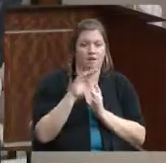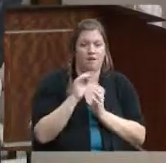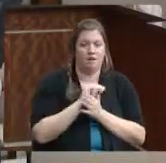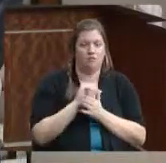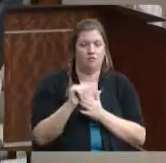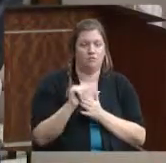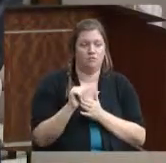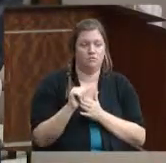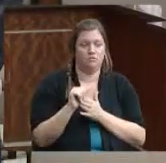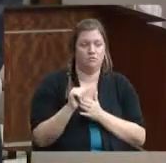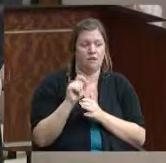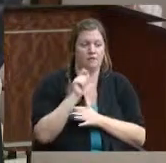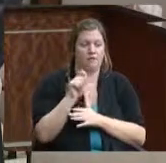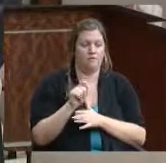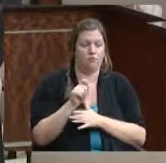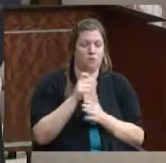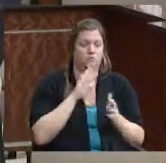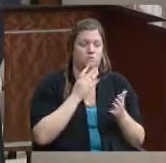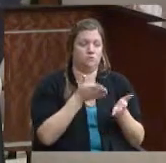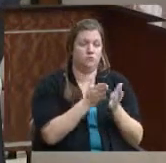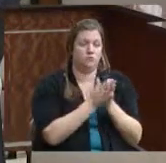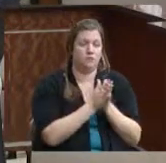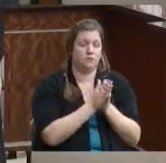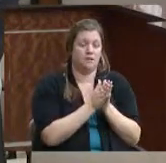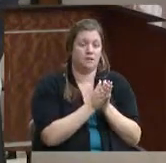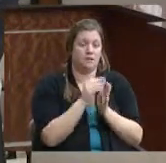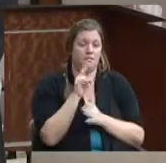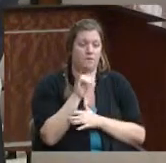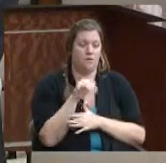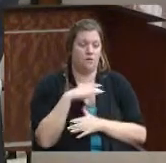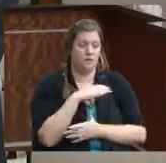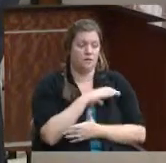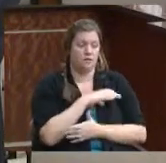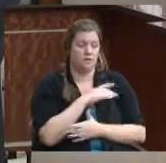$39,975. It is therefore recommended that the Mayor and City